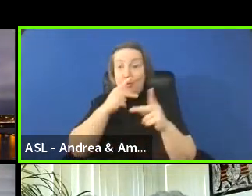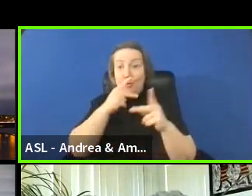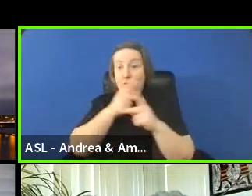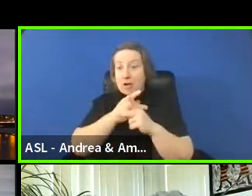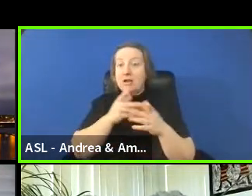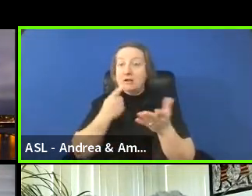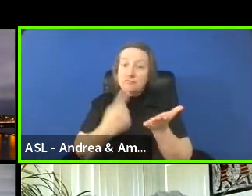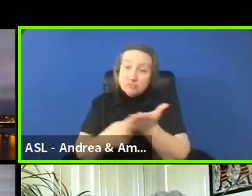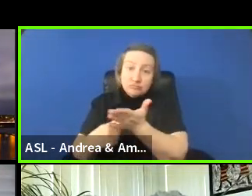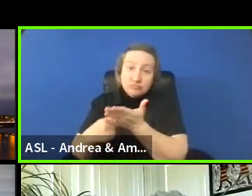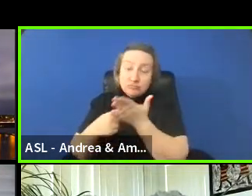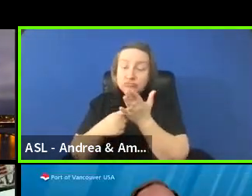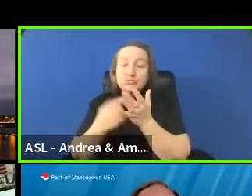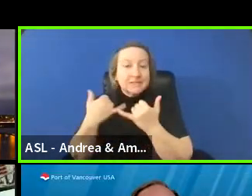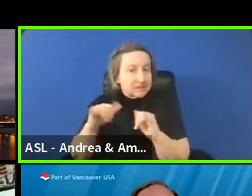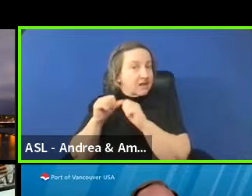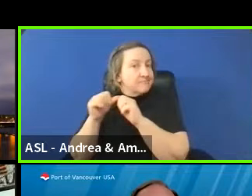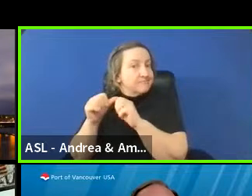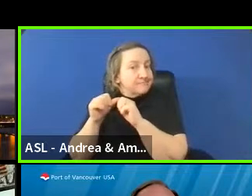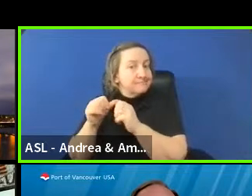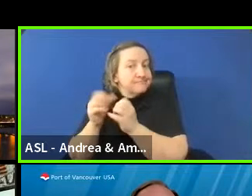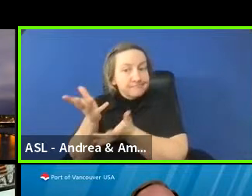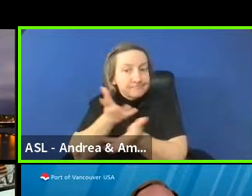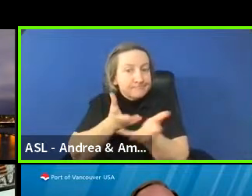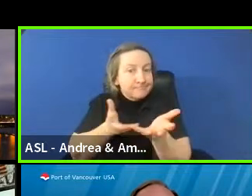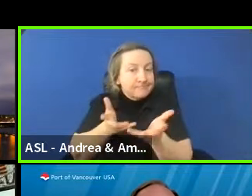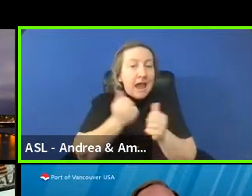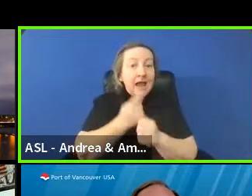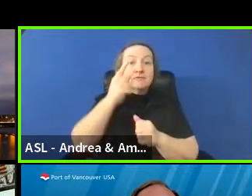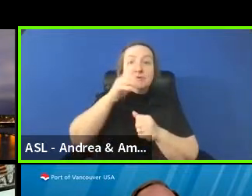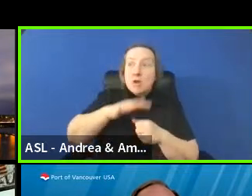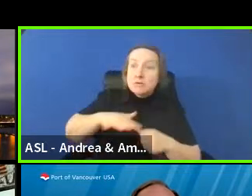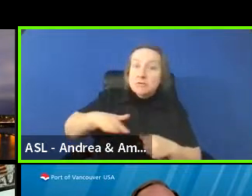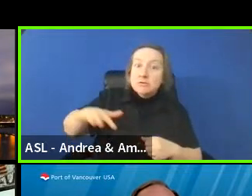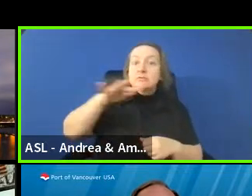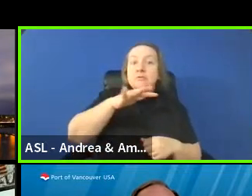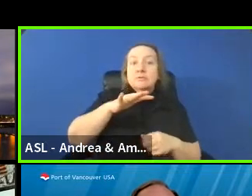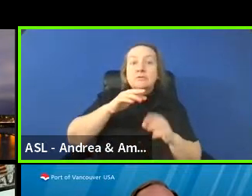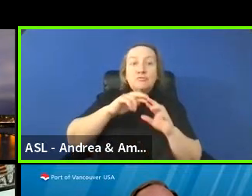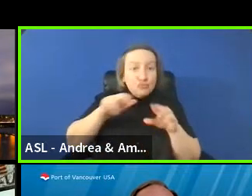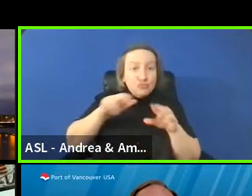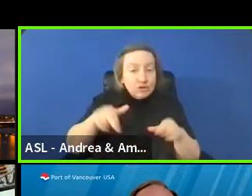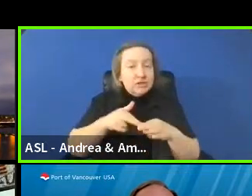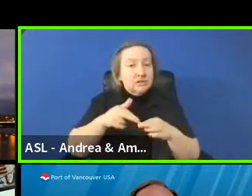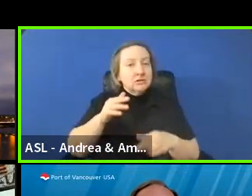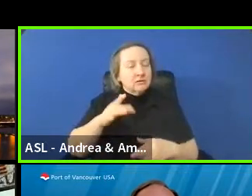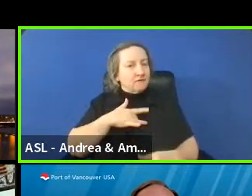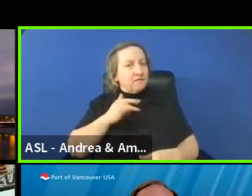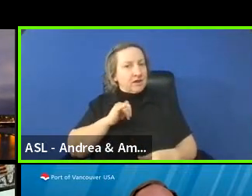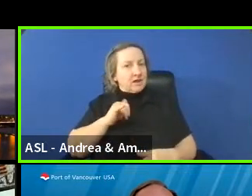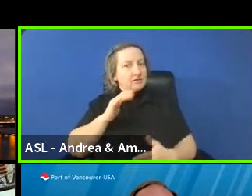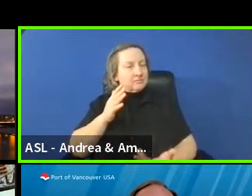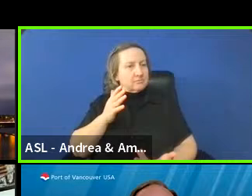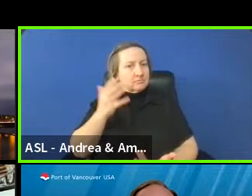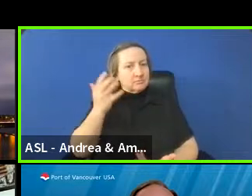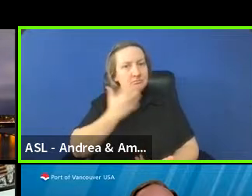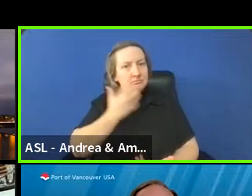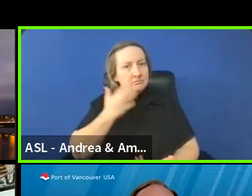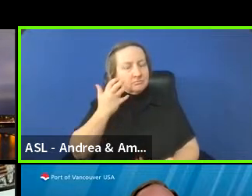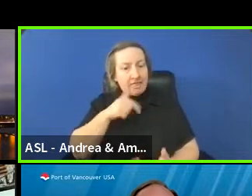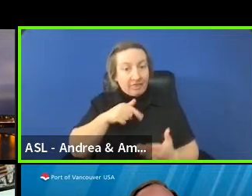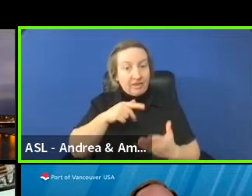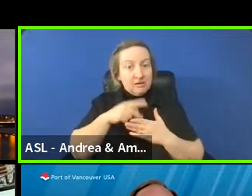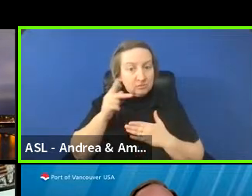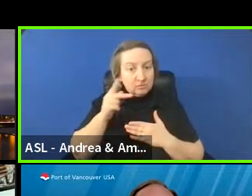are ongoing. So everyone in the region feels the impact of what this